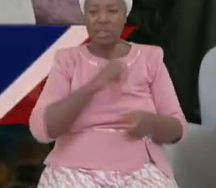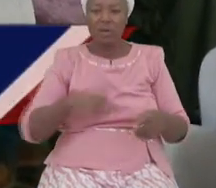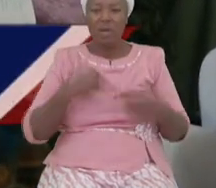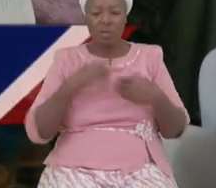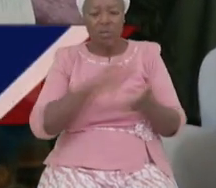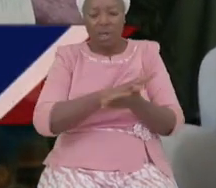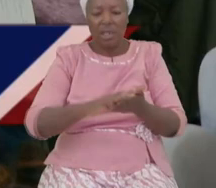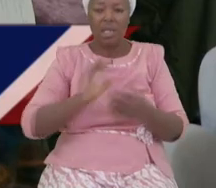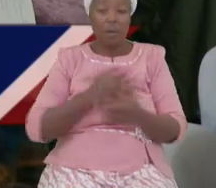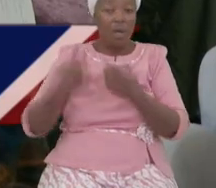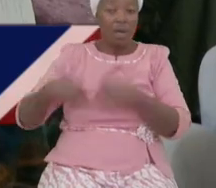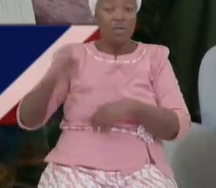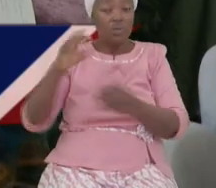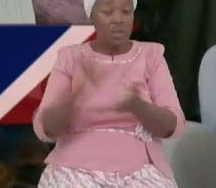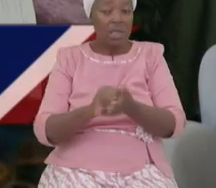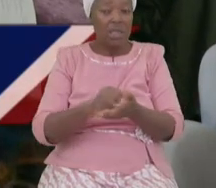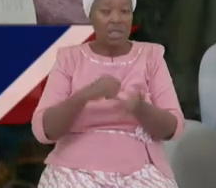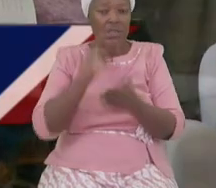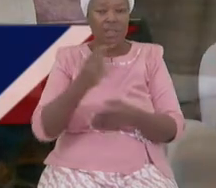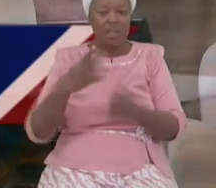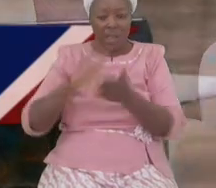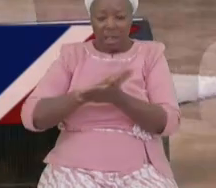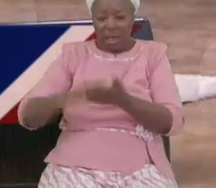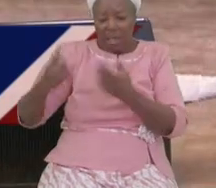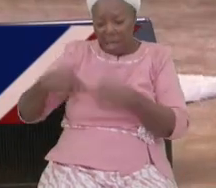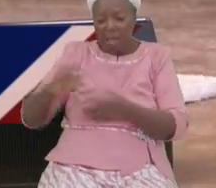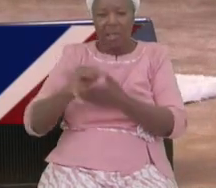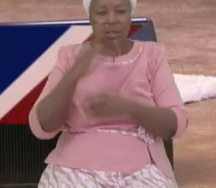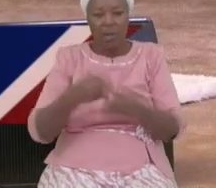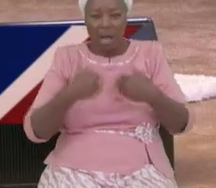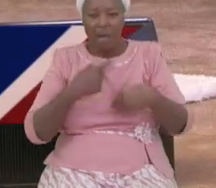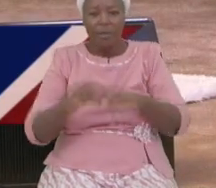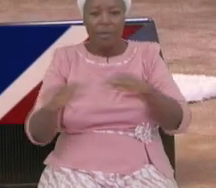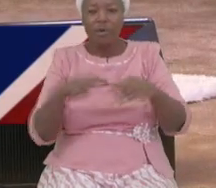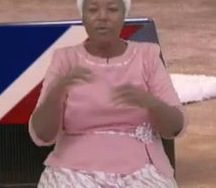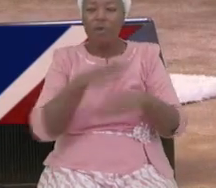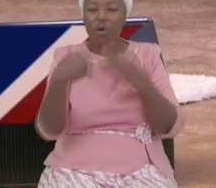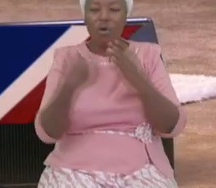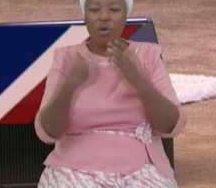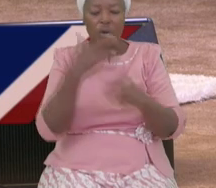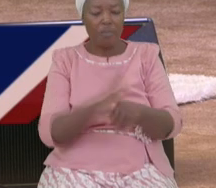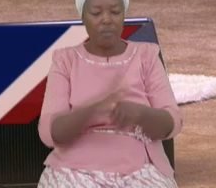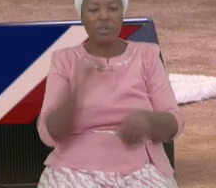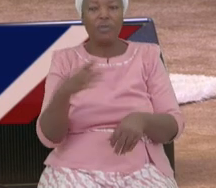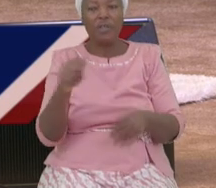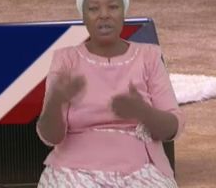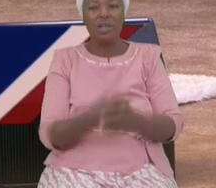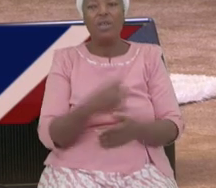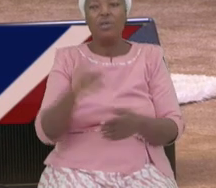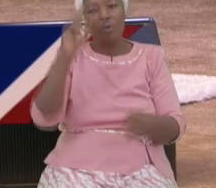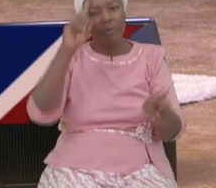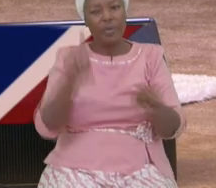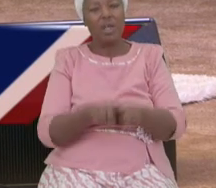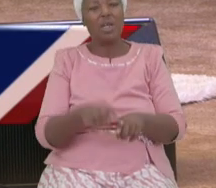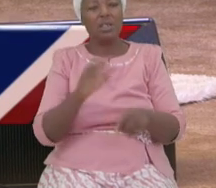the cleansed heart that you have the performance of all the promises of the new